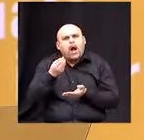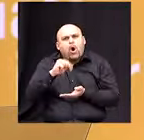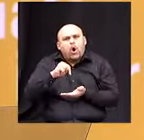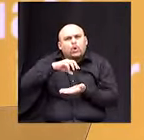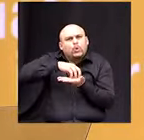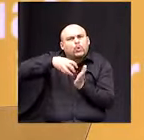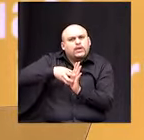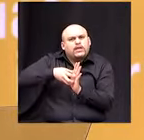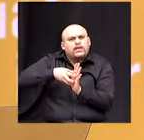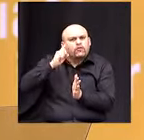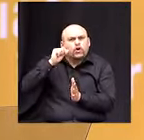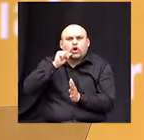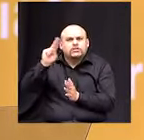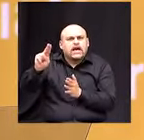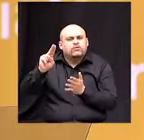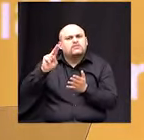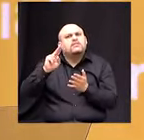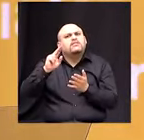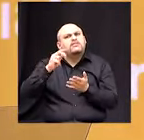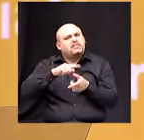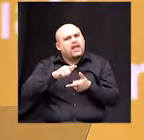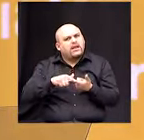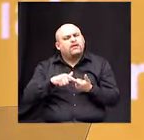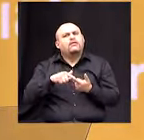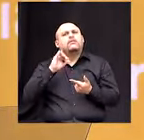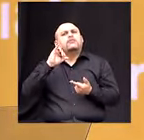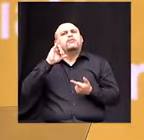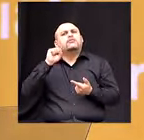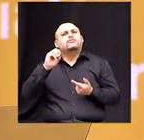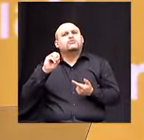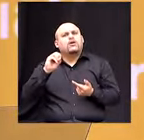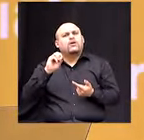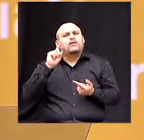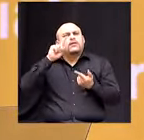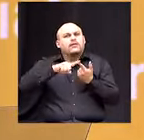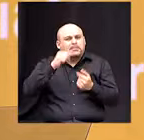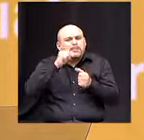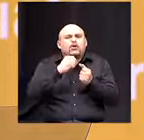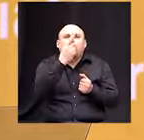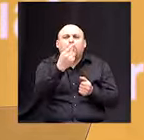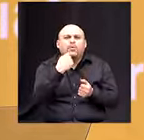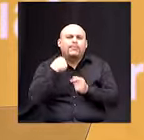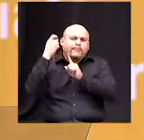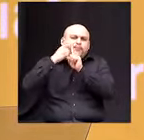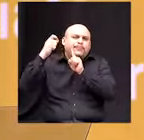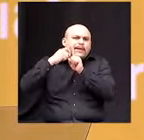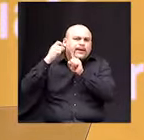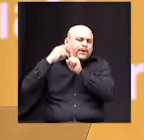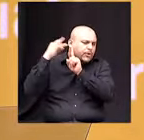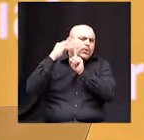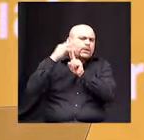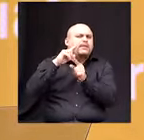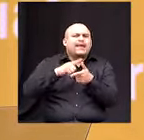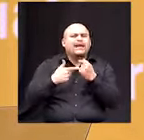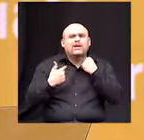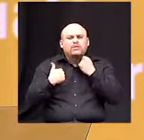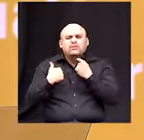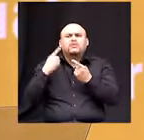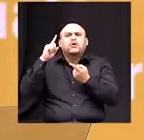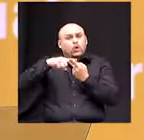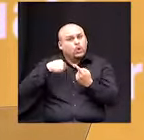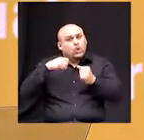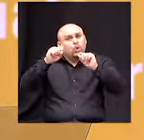cookies. Okay? So I told you I got bullied, and I could have taken it to a